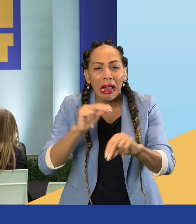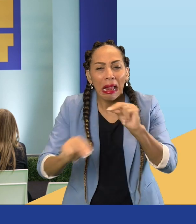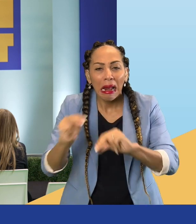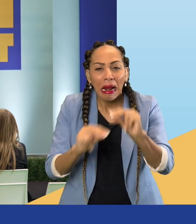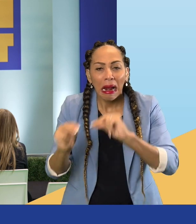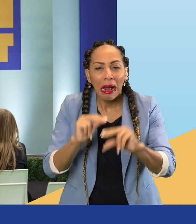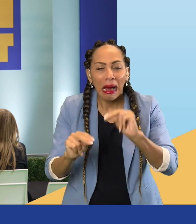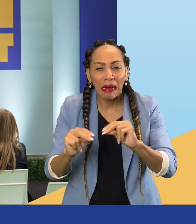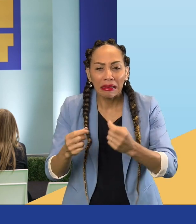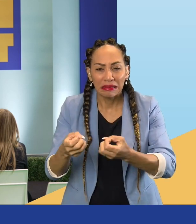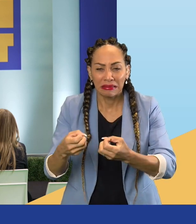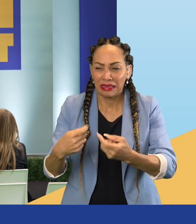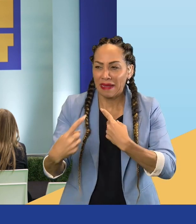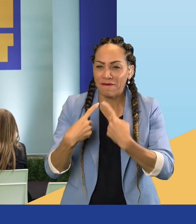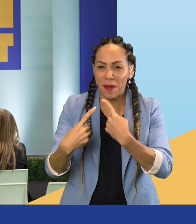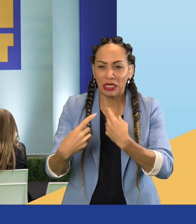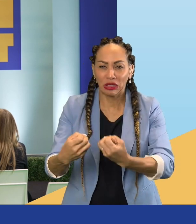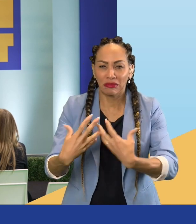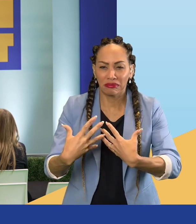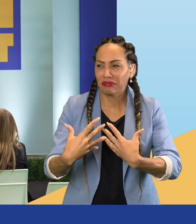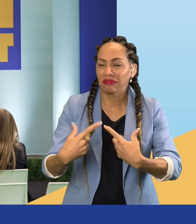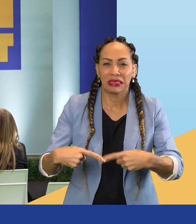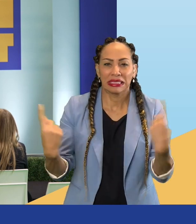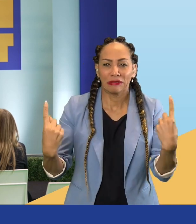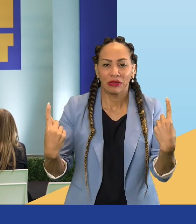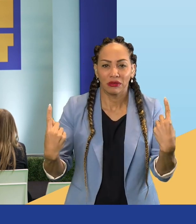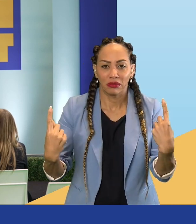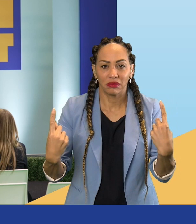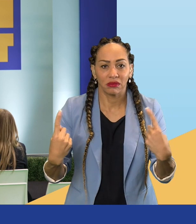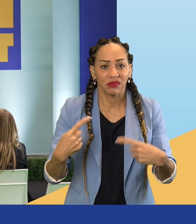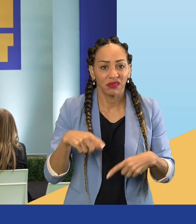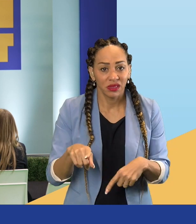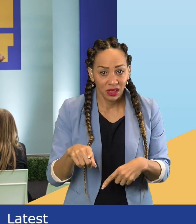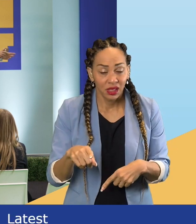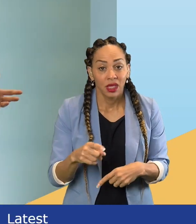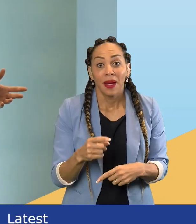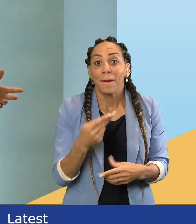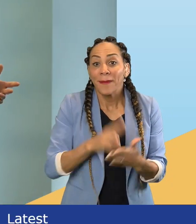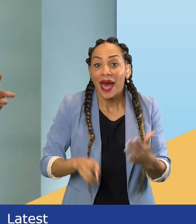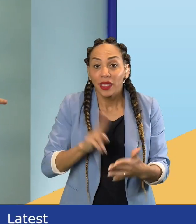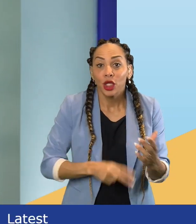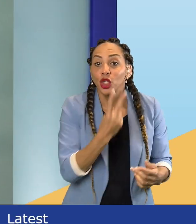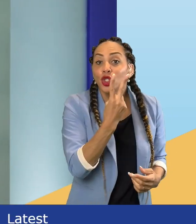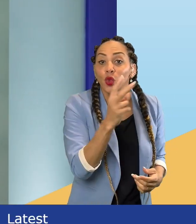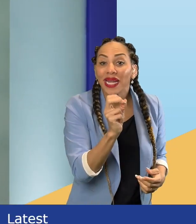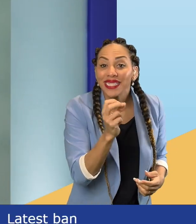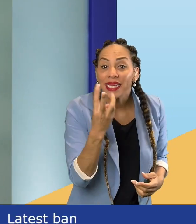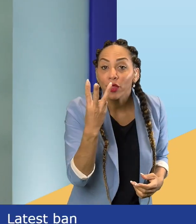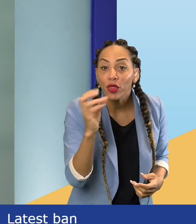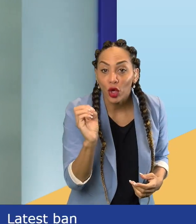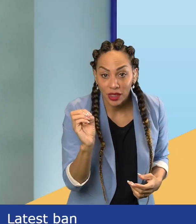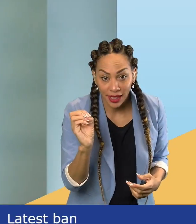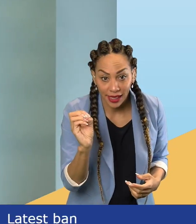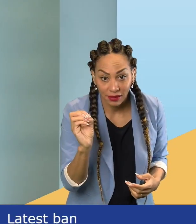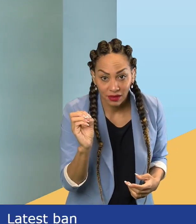latest deadline for the ban on the sale of petrol and diesel cars is 2035, which feels a fairly long way away. That's a